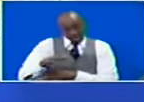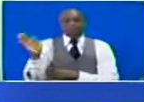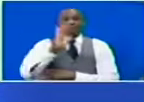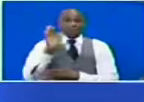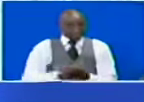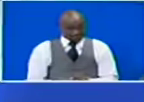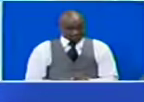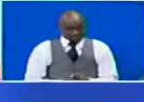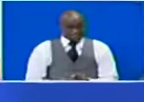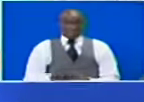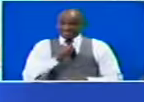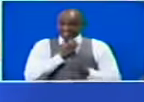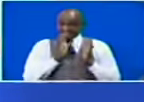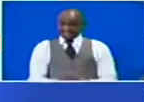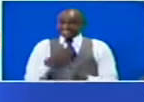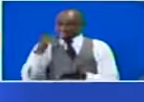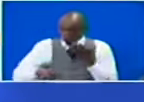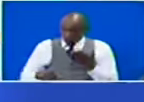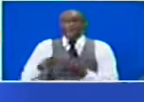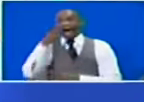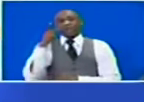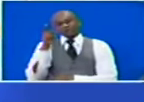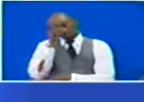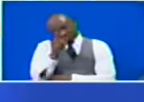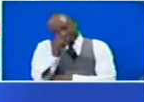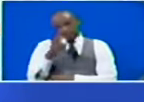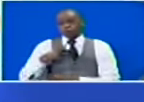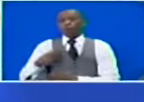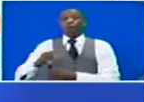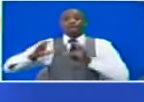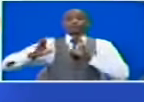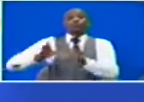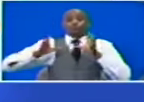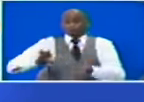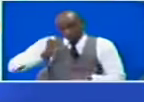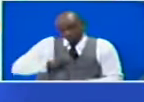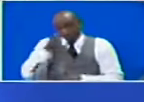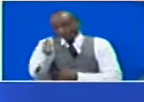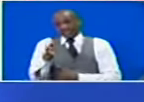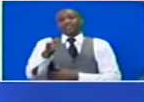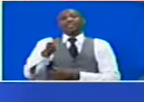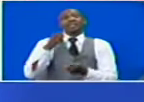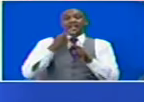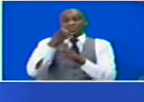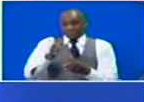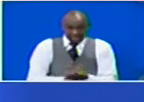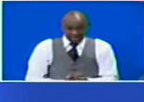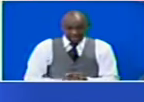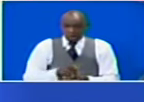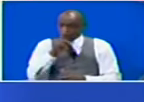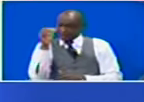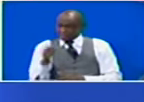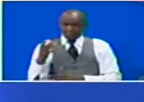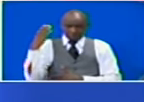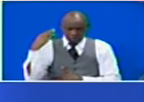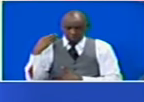Wiper. The senator accusing Kalonzo of imposing Wavinya on the electorate. This barely a month